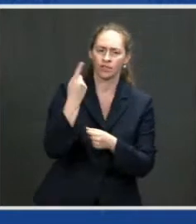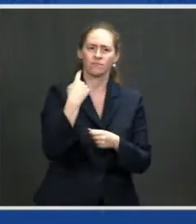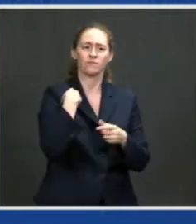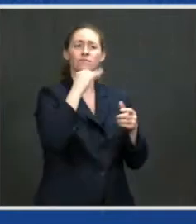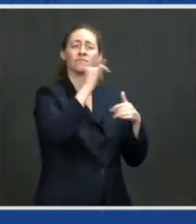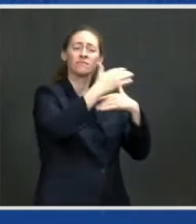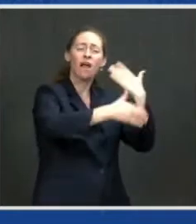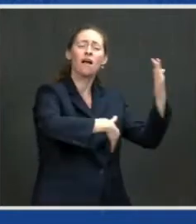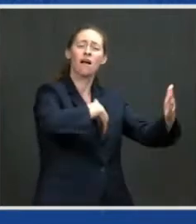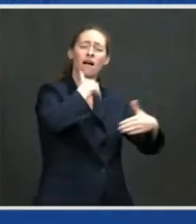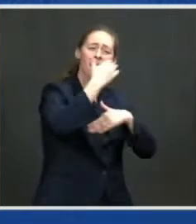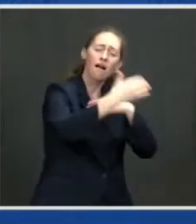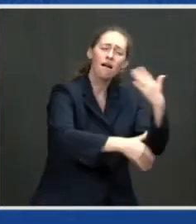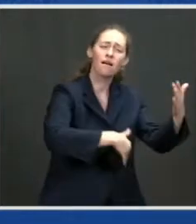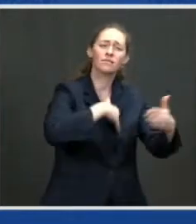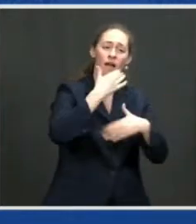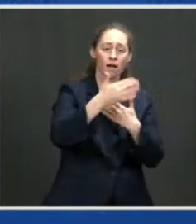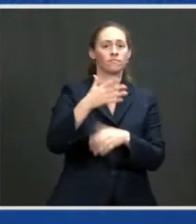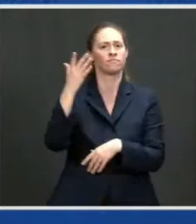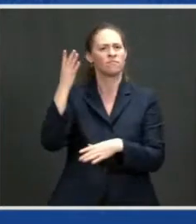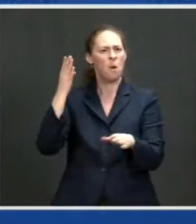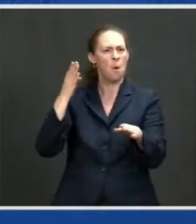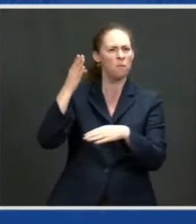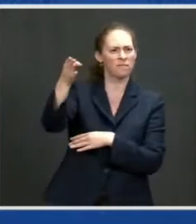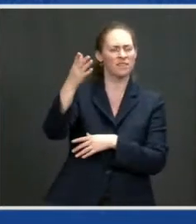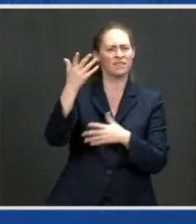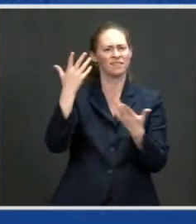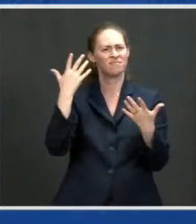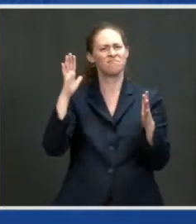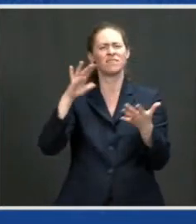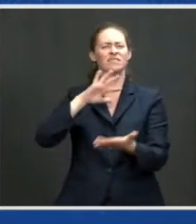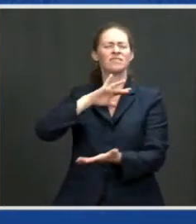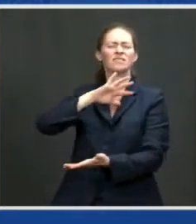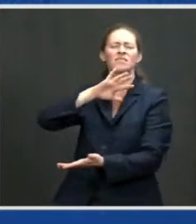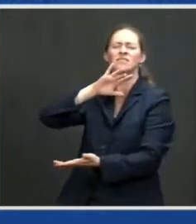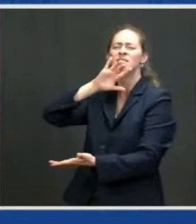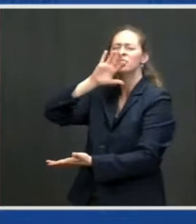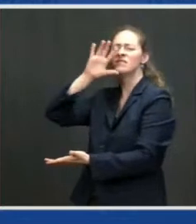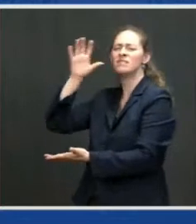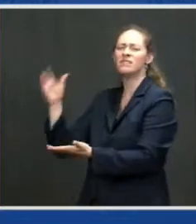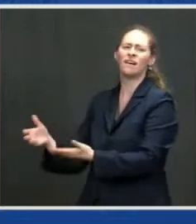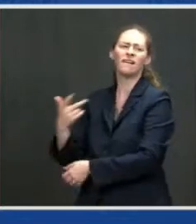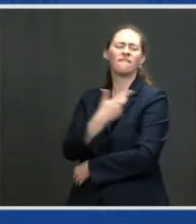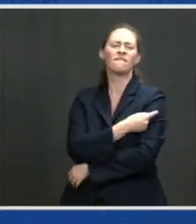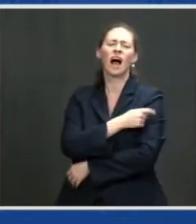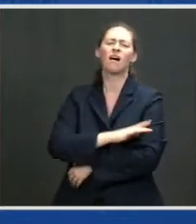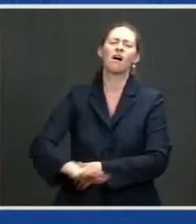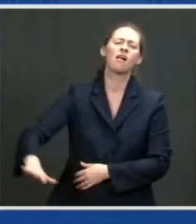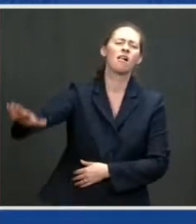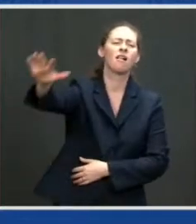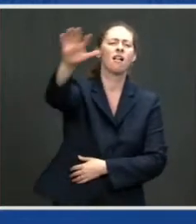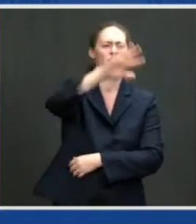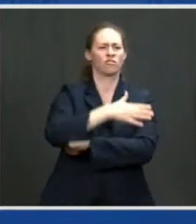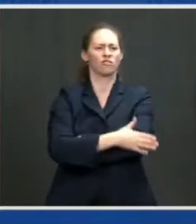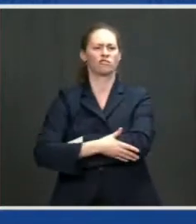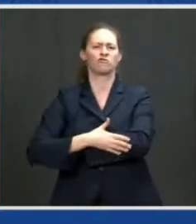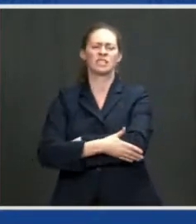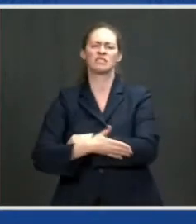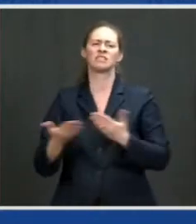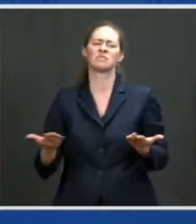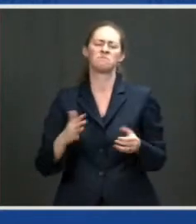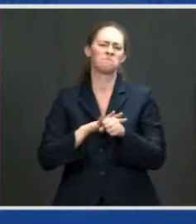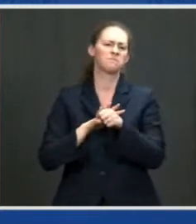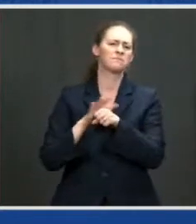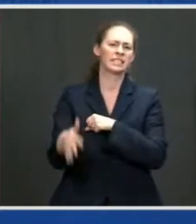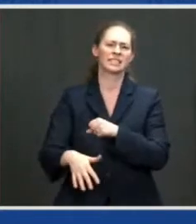million doses of the vaccine, enough for every single solitary American. We didn't have enough